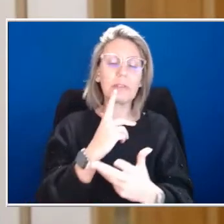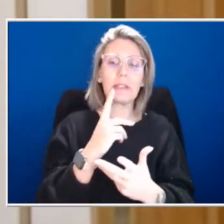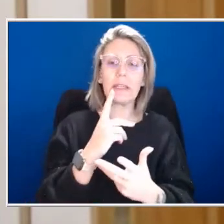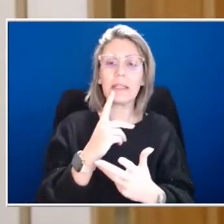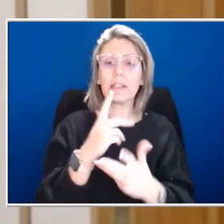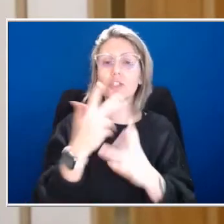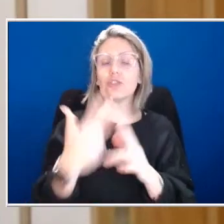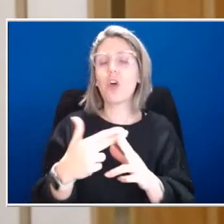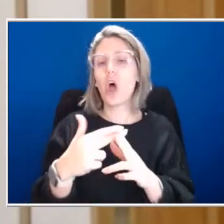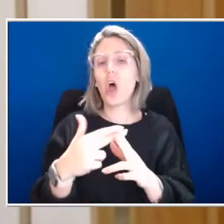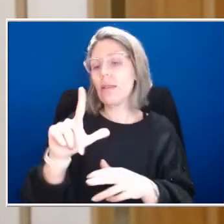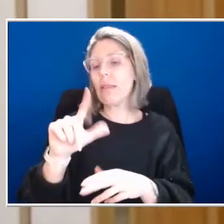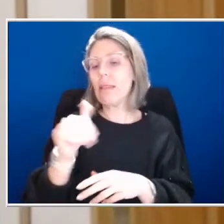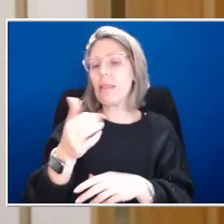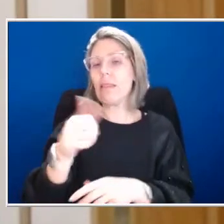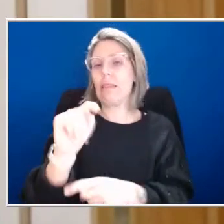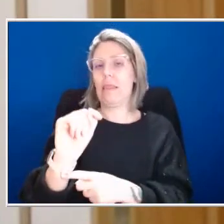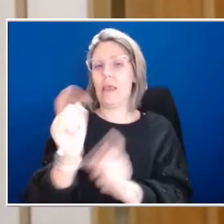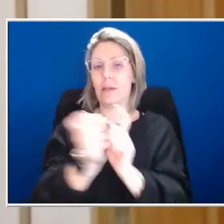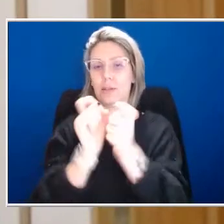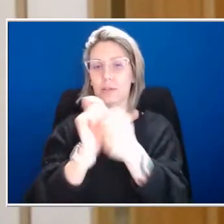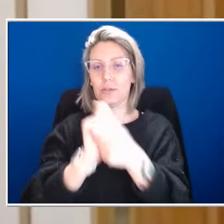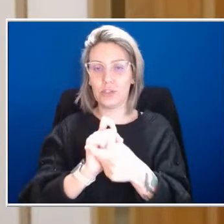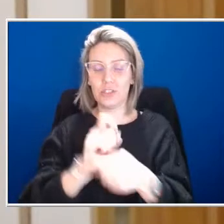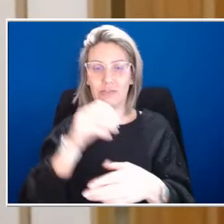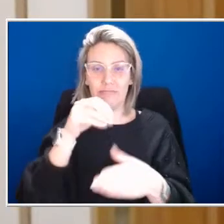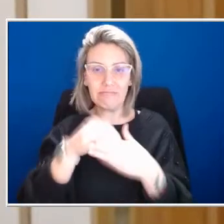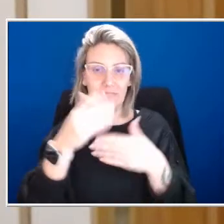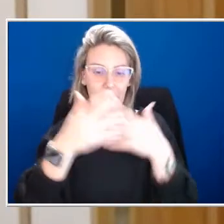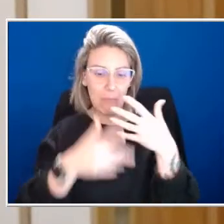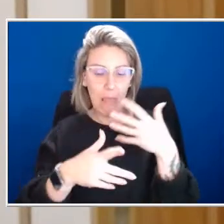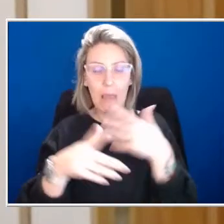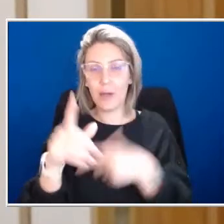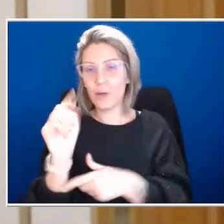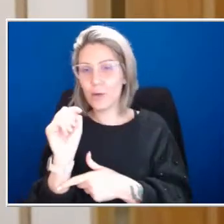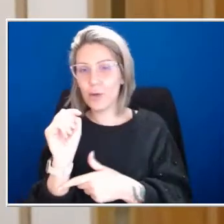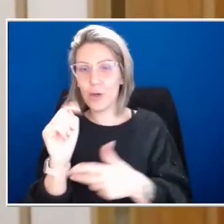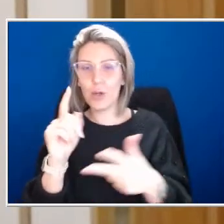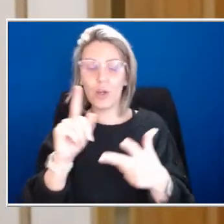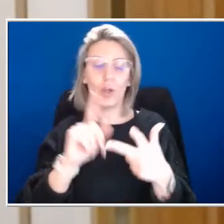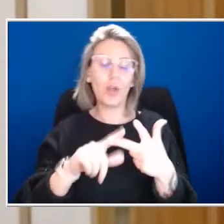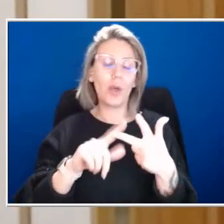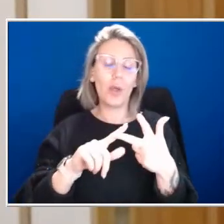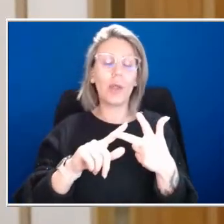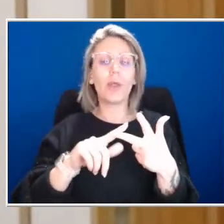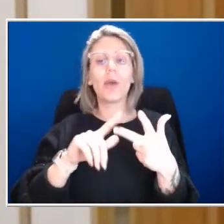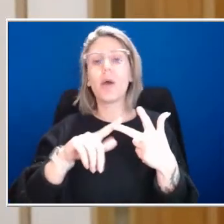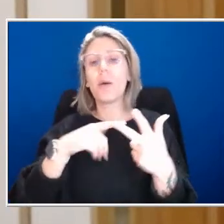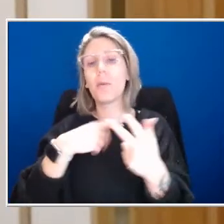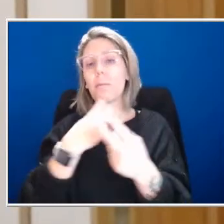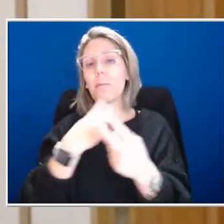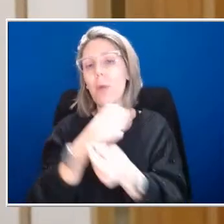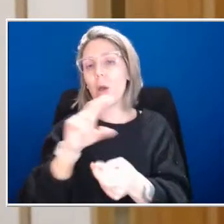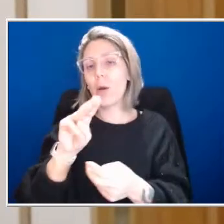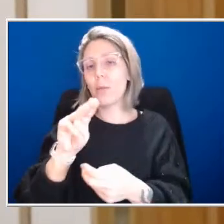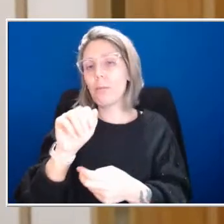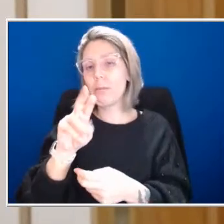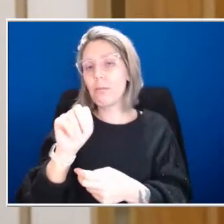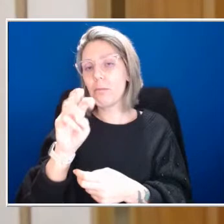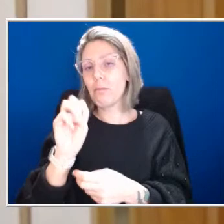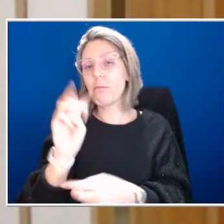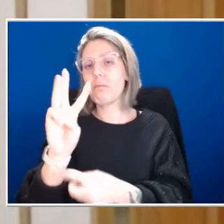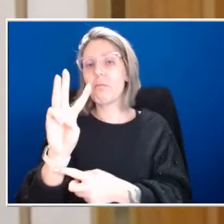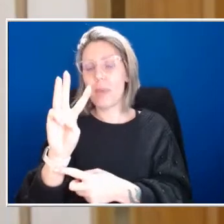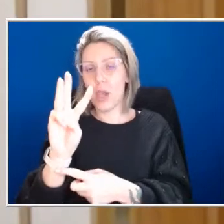blood, in the urine. And generally the next step is bone marrow biopsy. which was done in Gene's case, and